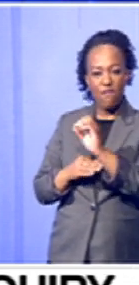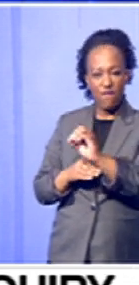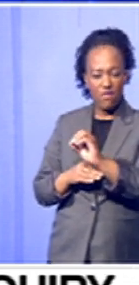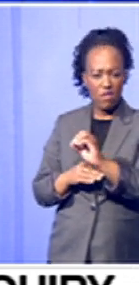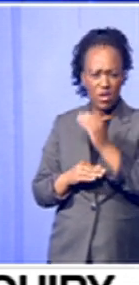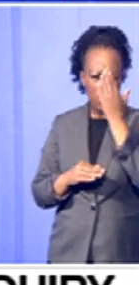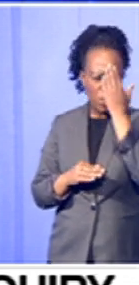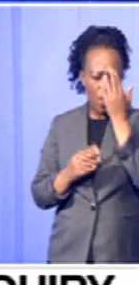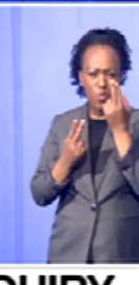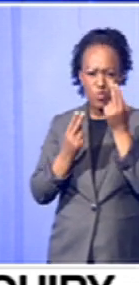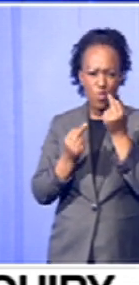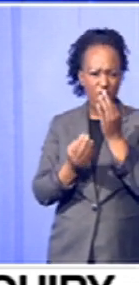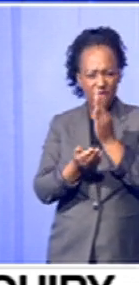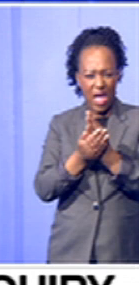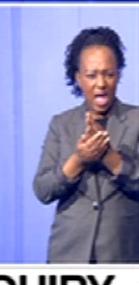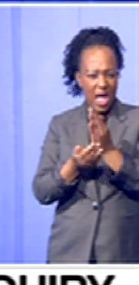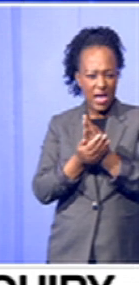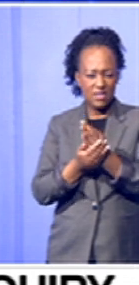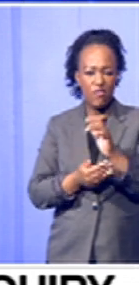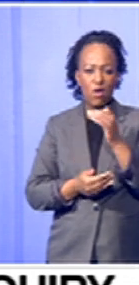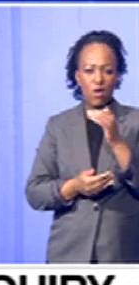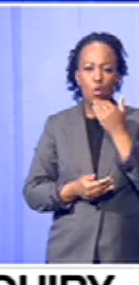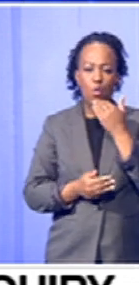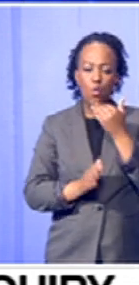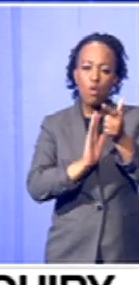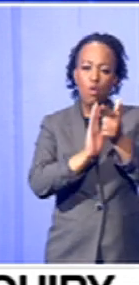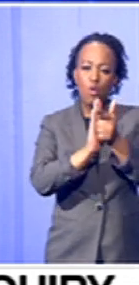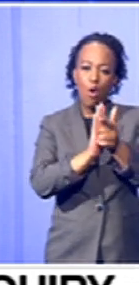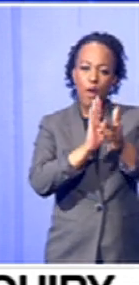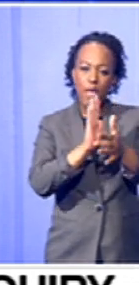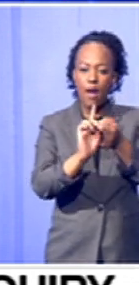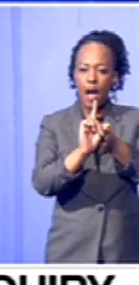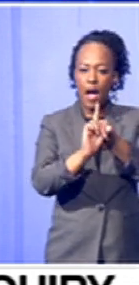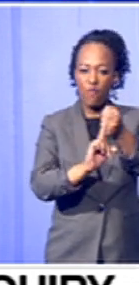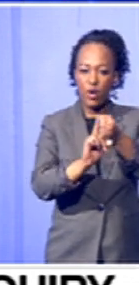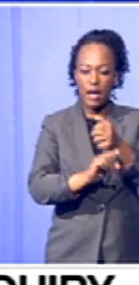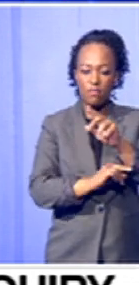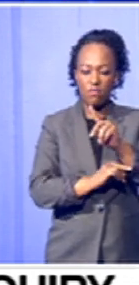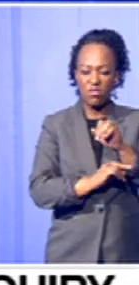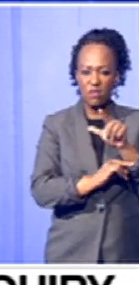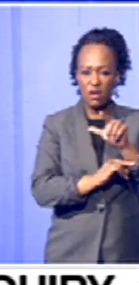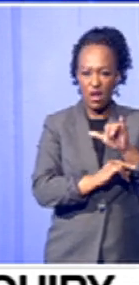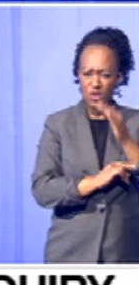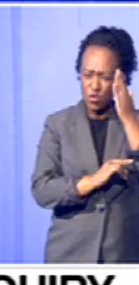what these new facts that Advocate Mpofu is talking about, and will they impact on the merits?